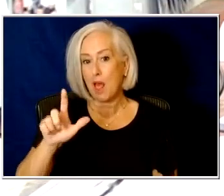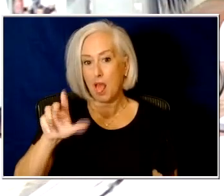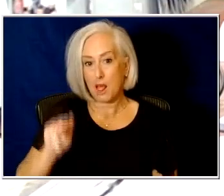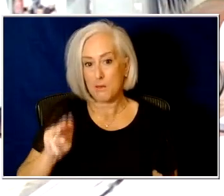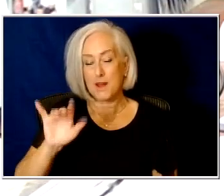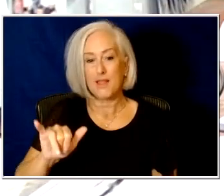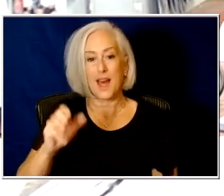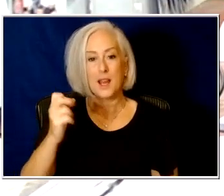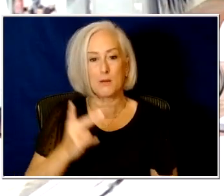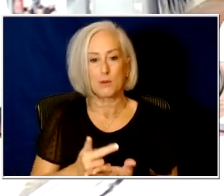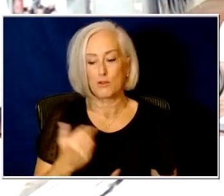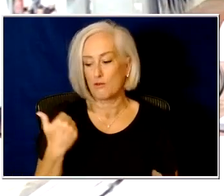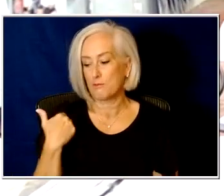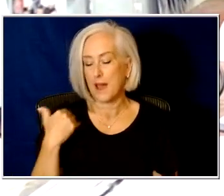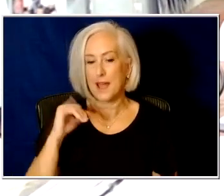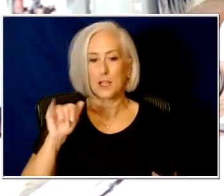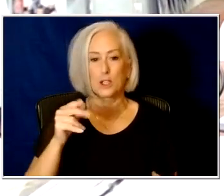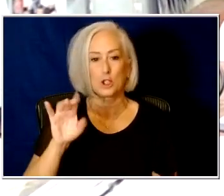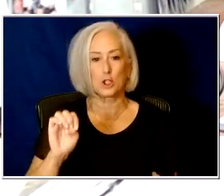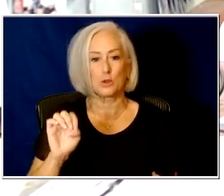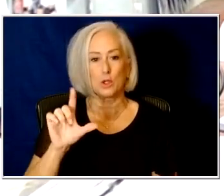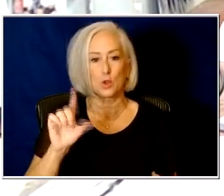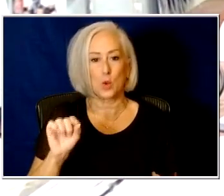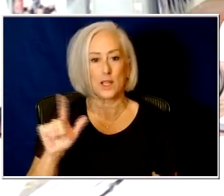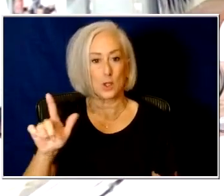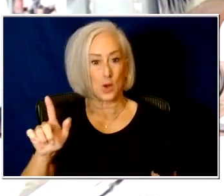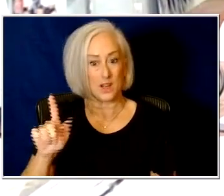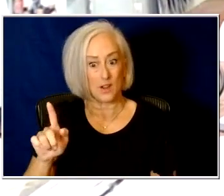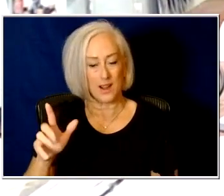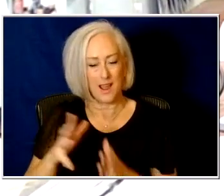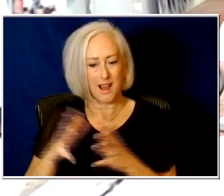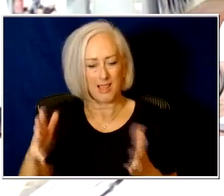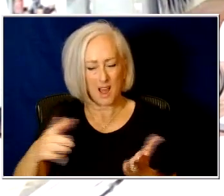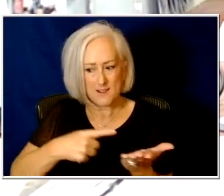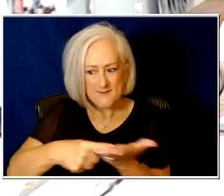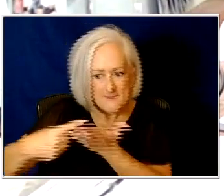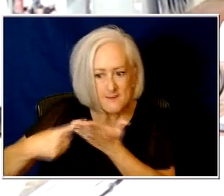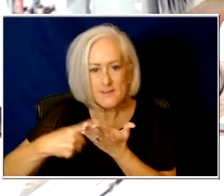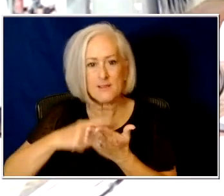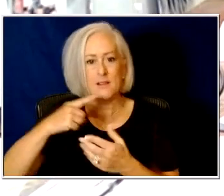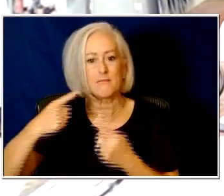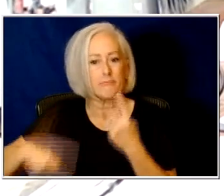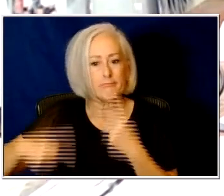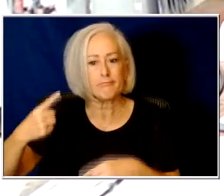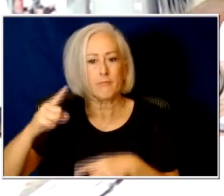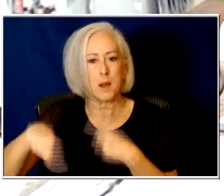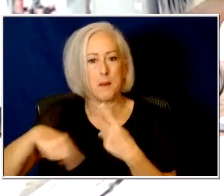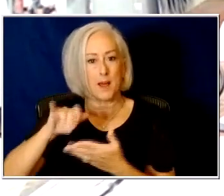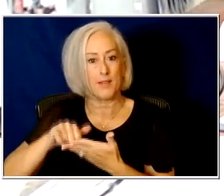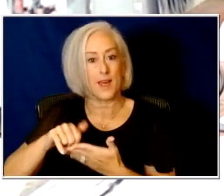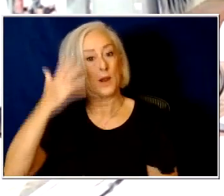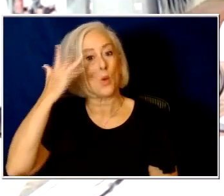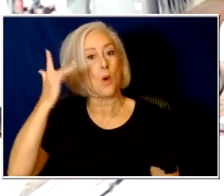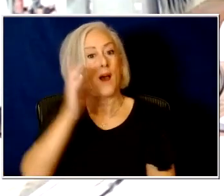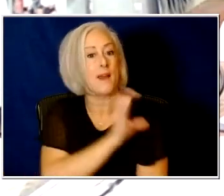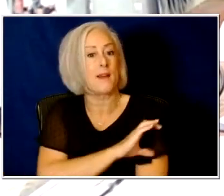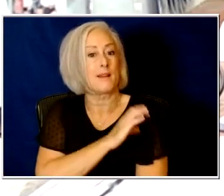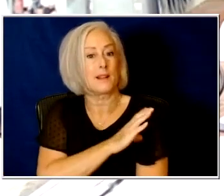of 2021. And lots of controversy around that because the clinical data